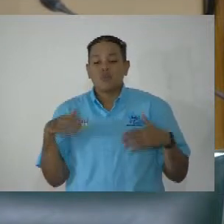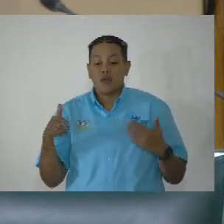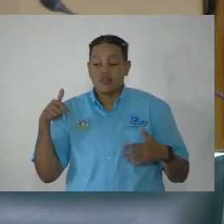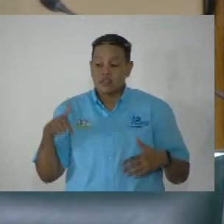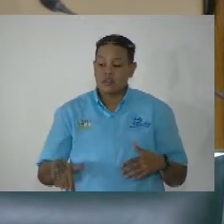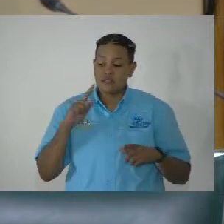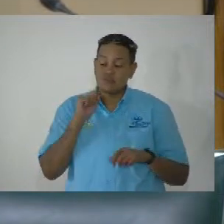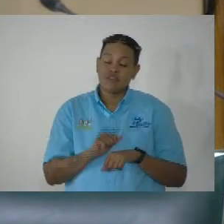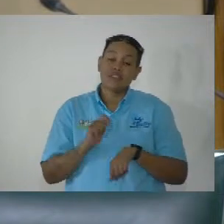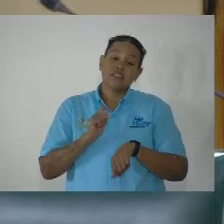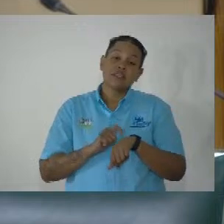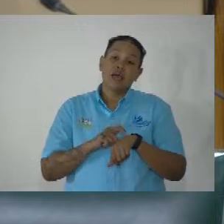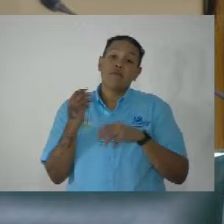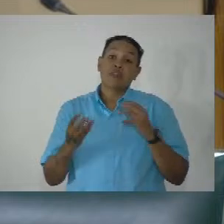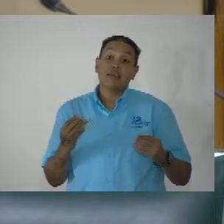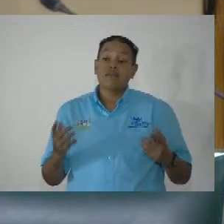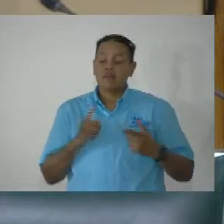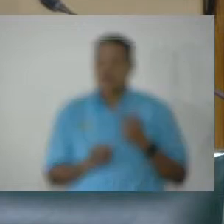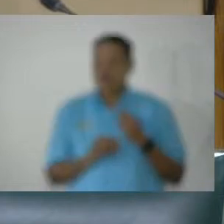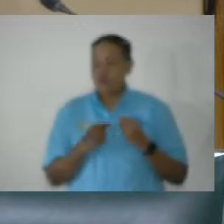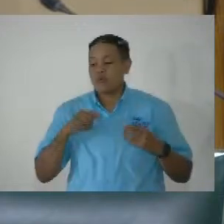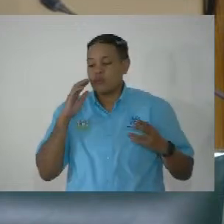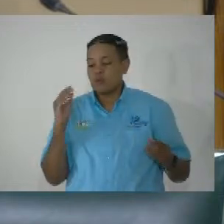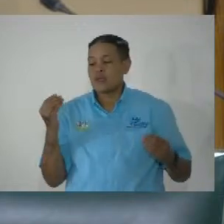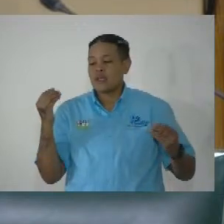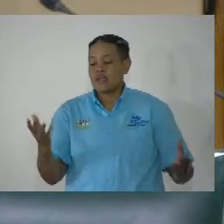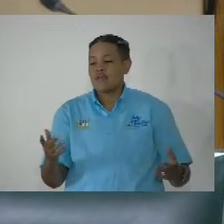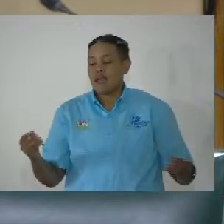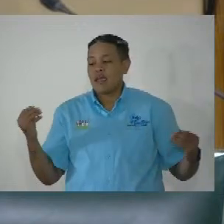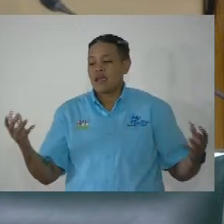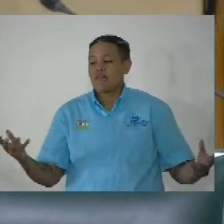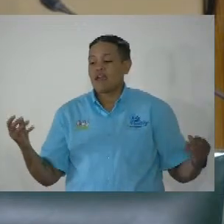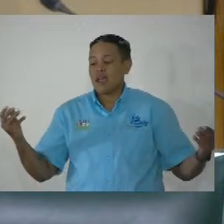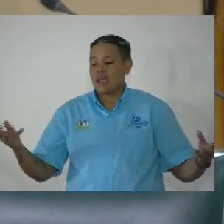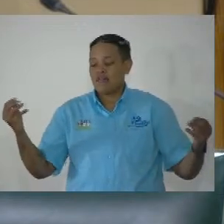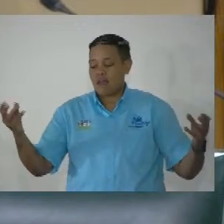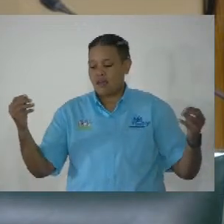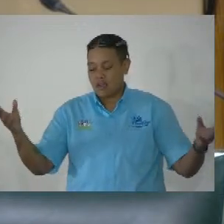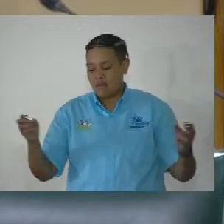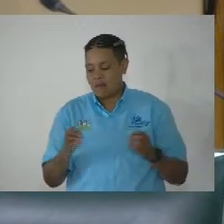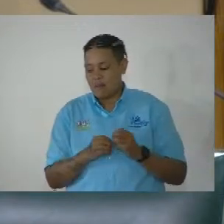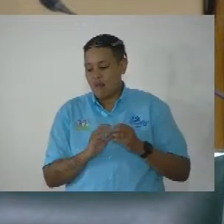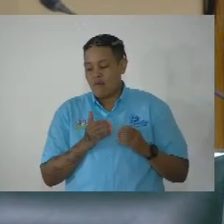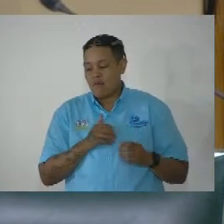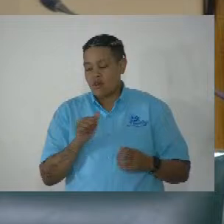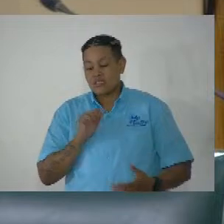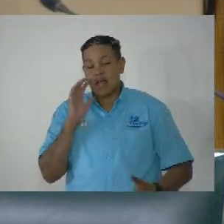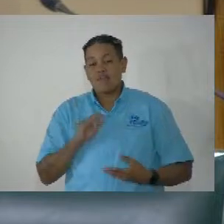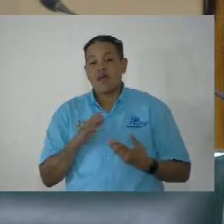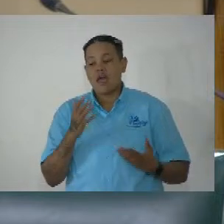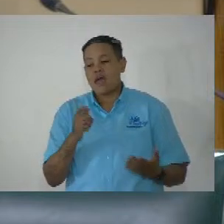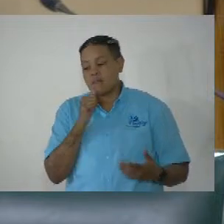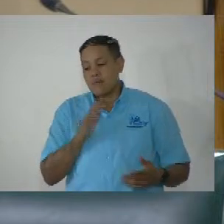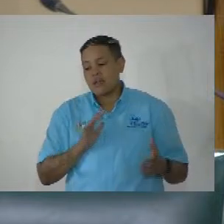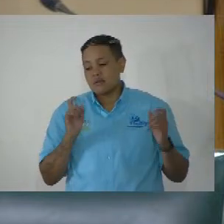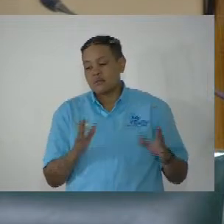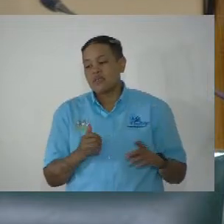is a season of giving, and we will give and give and give more of ourselves. Madam